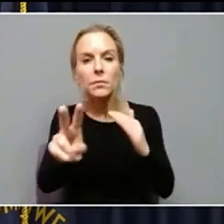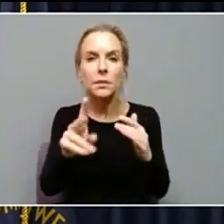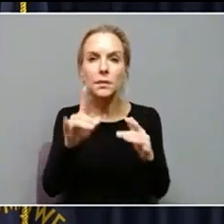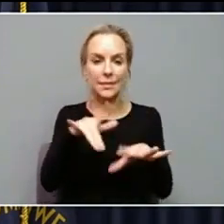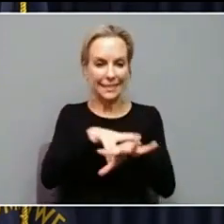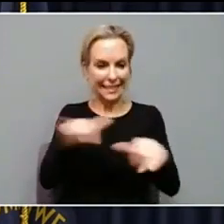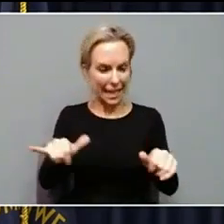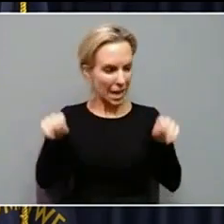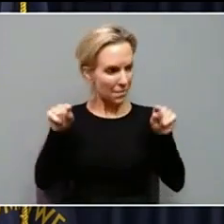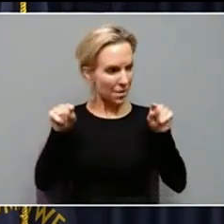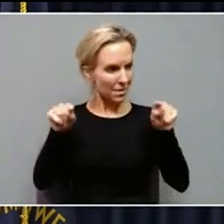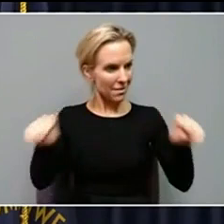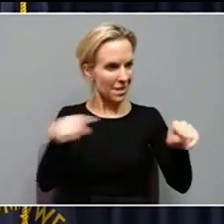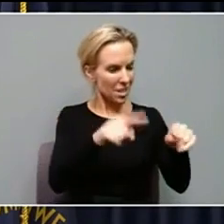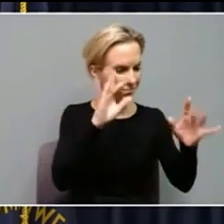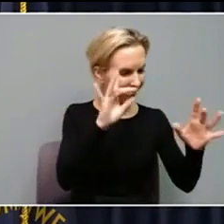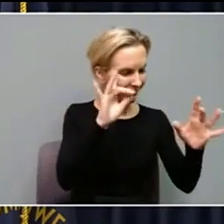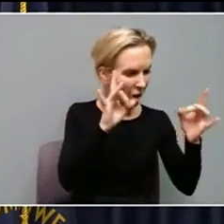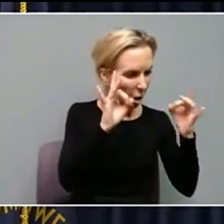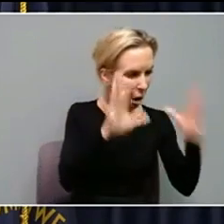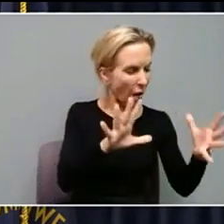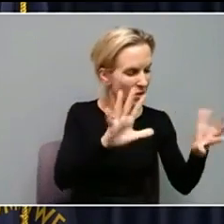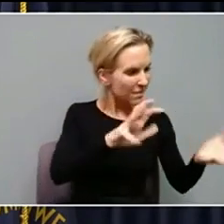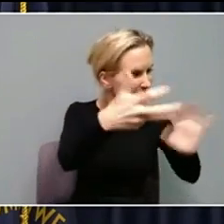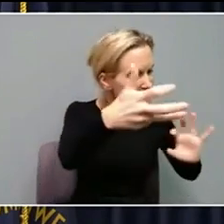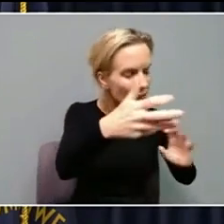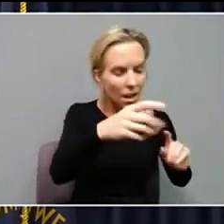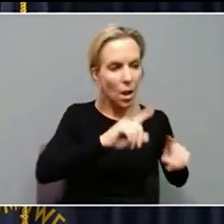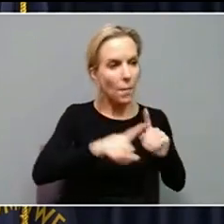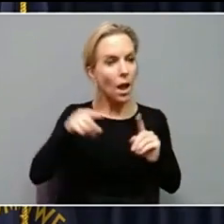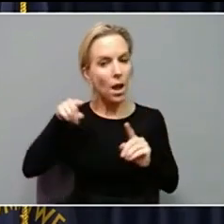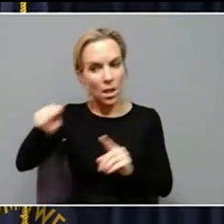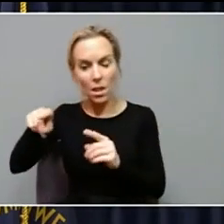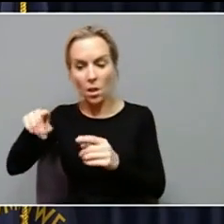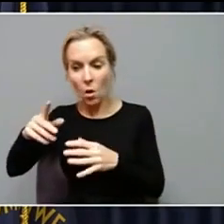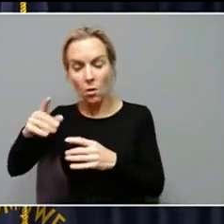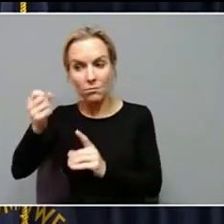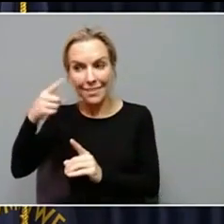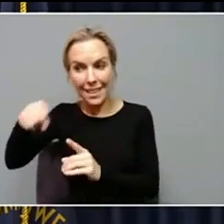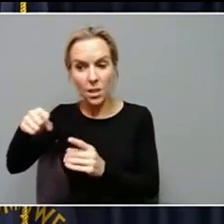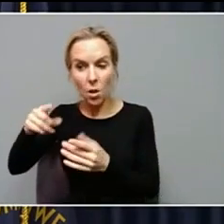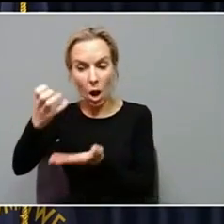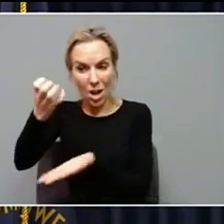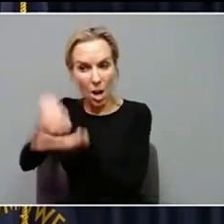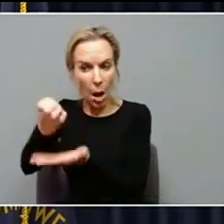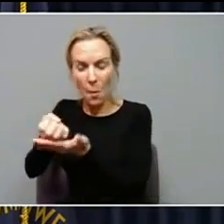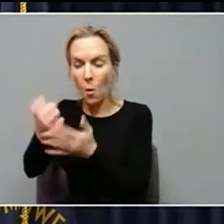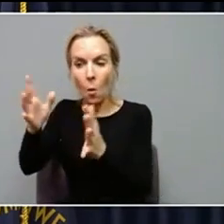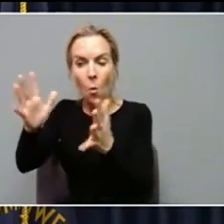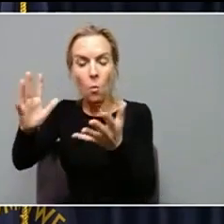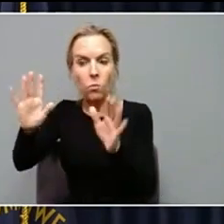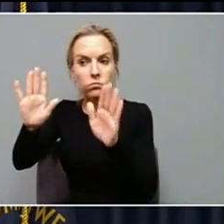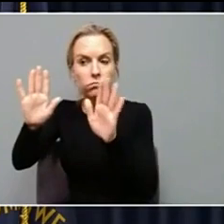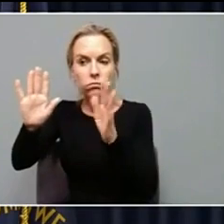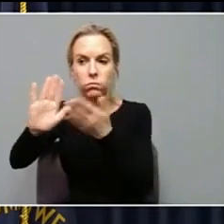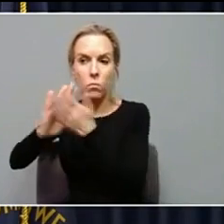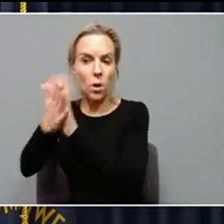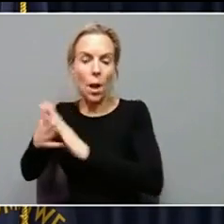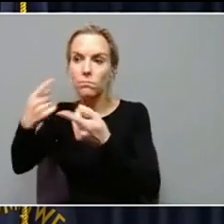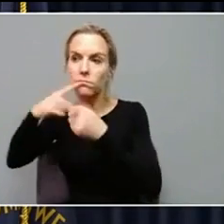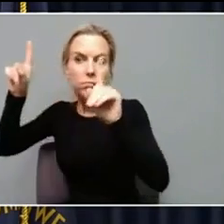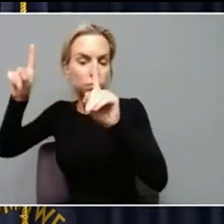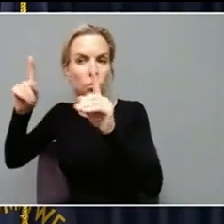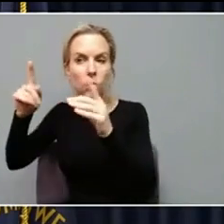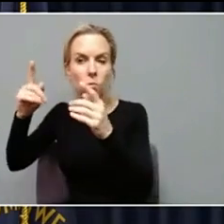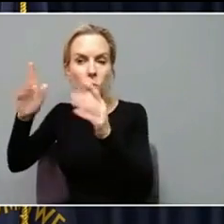It's really hard to process, but our economy is taking off in a phenomenal way. And I think it's important for people to see and recognize that